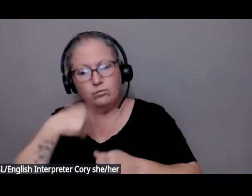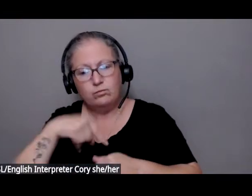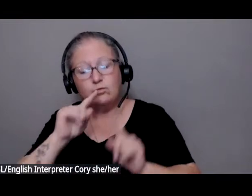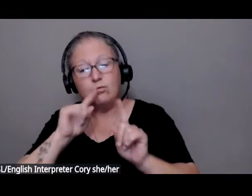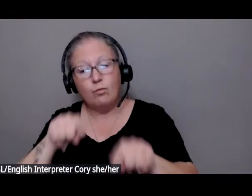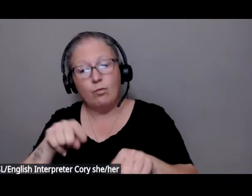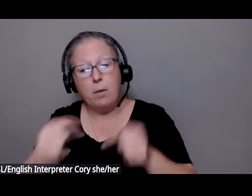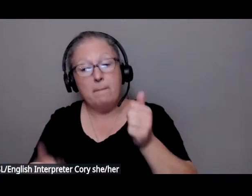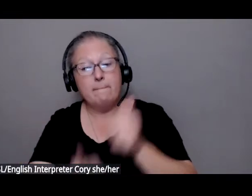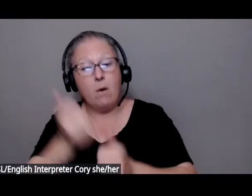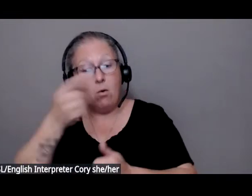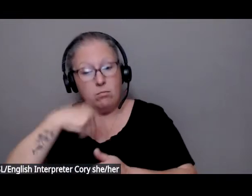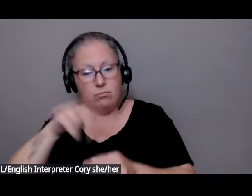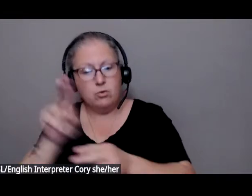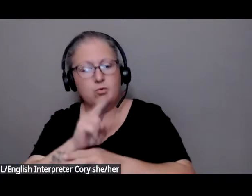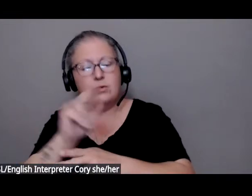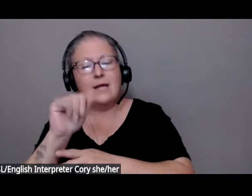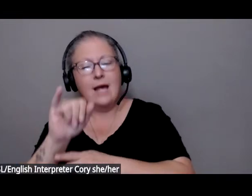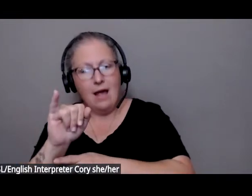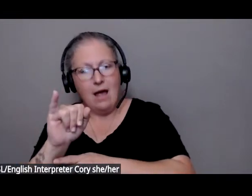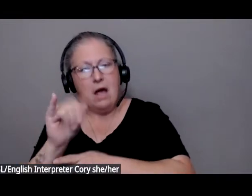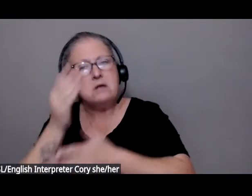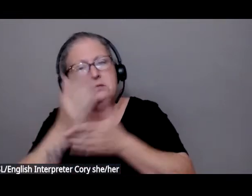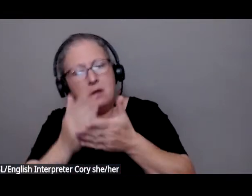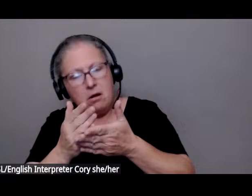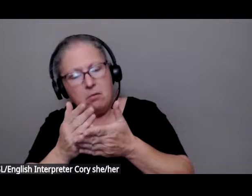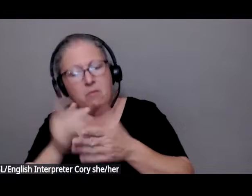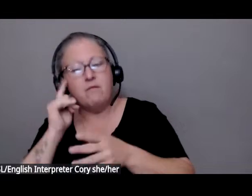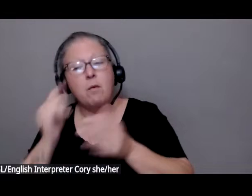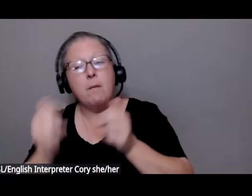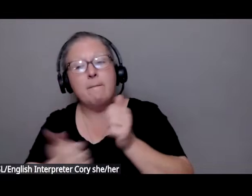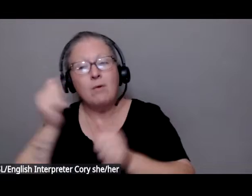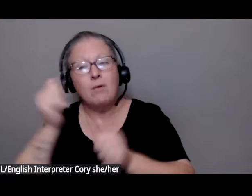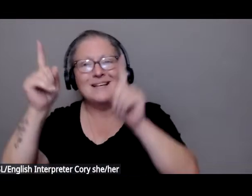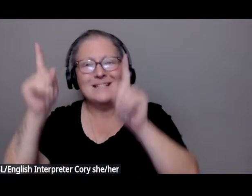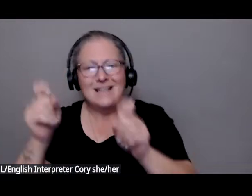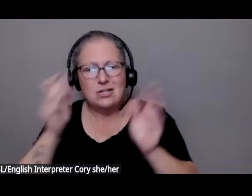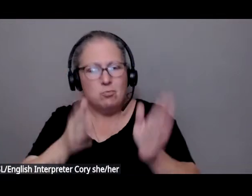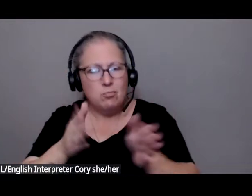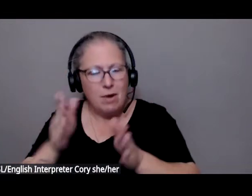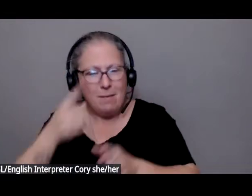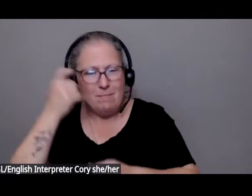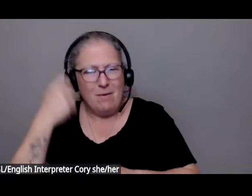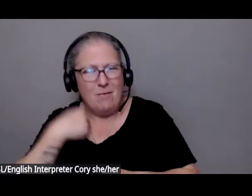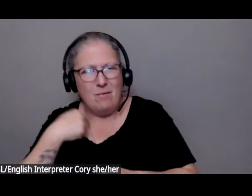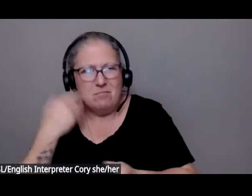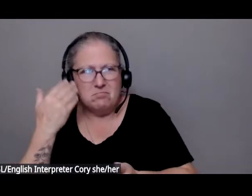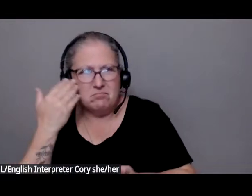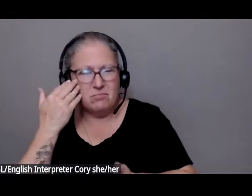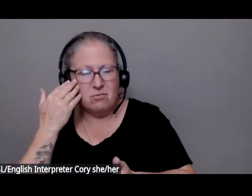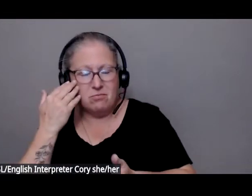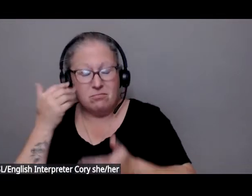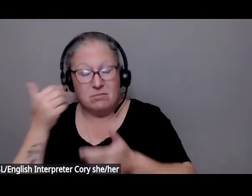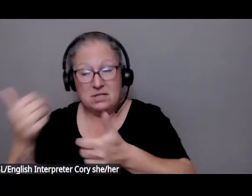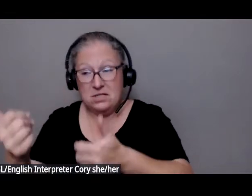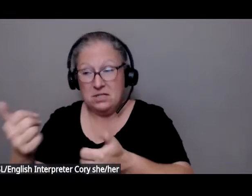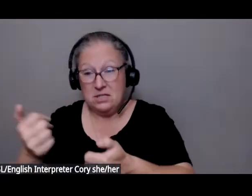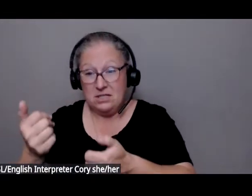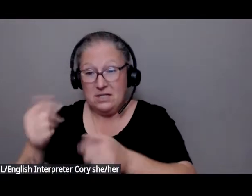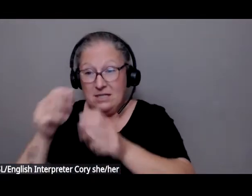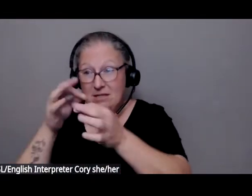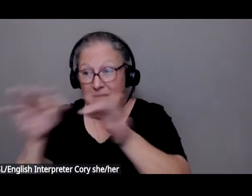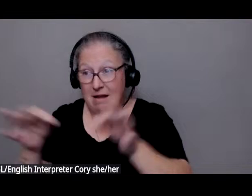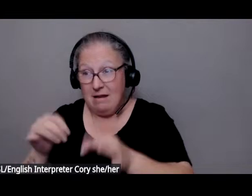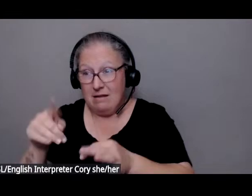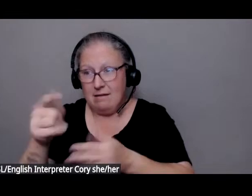that most of us did use AI to some extent for mostly test preps, because we're like, here's a text, can you help us with